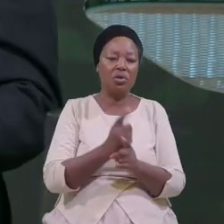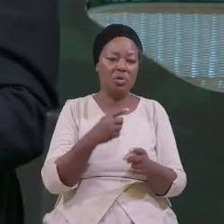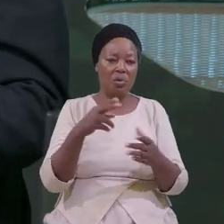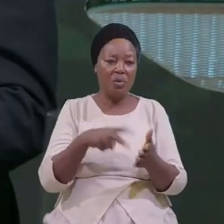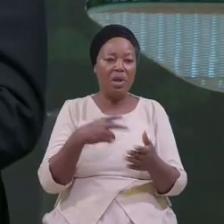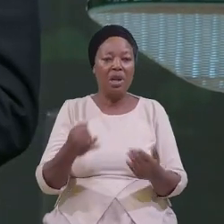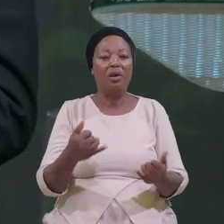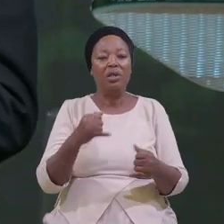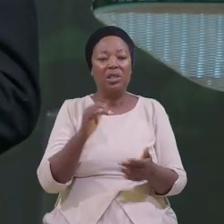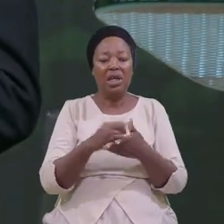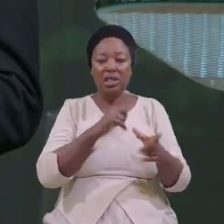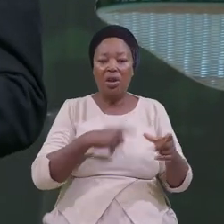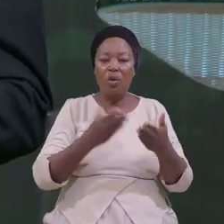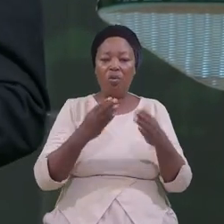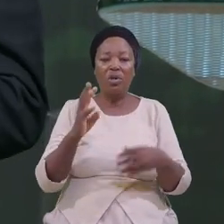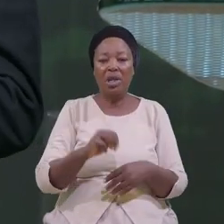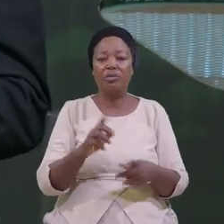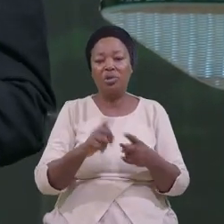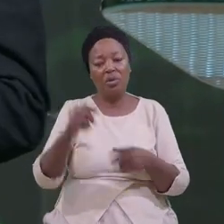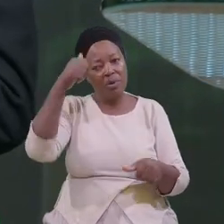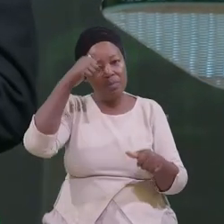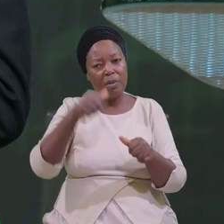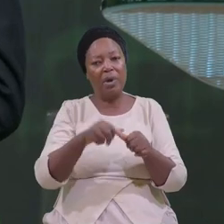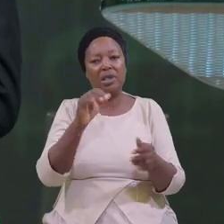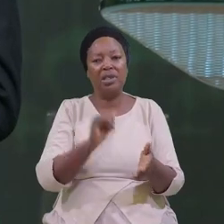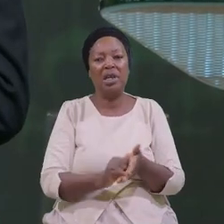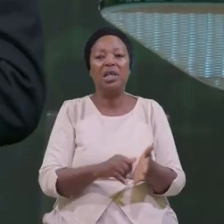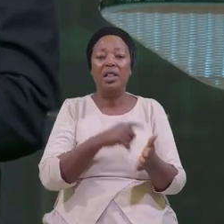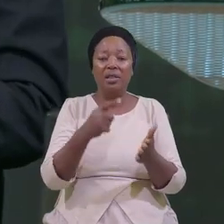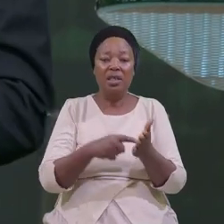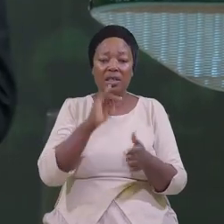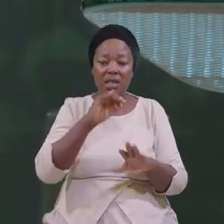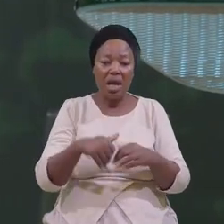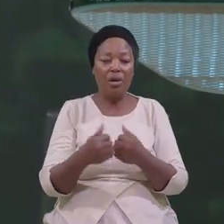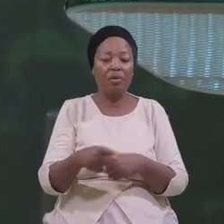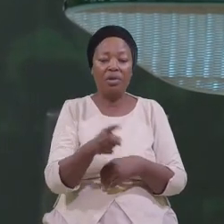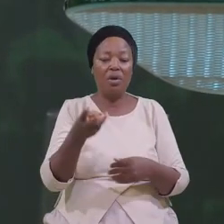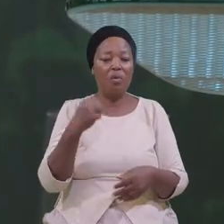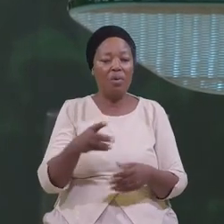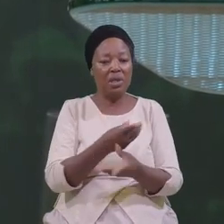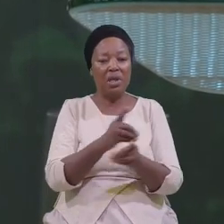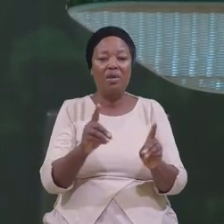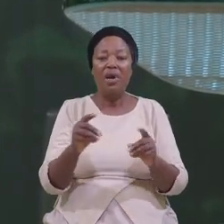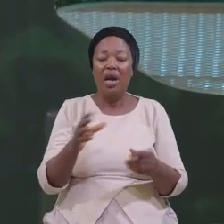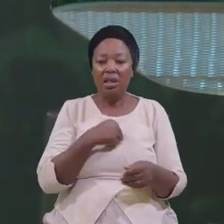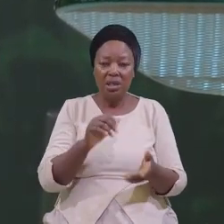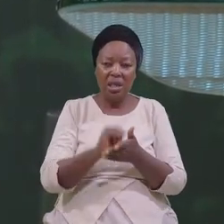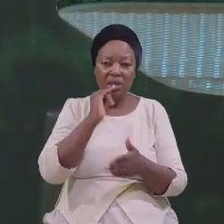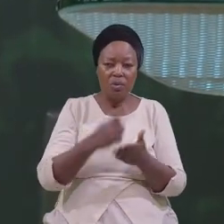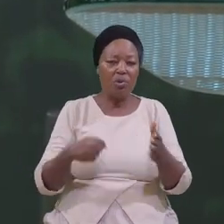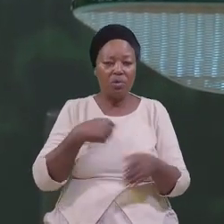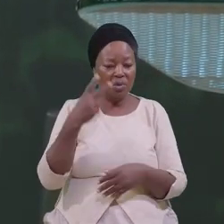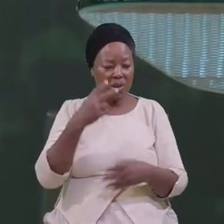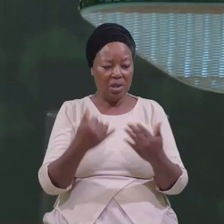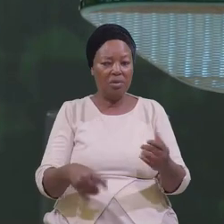Lord wanted them to remember that this is how they were delivered. And that's what we're looking at today,